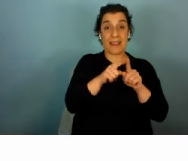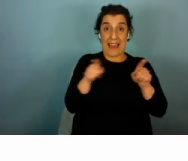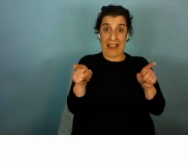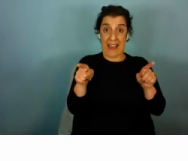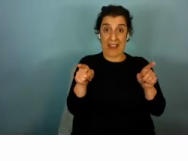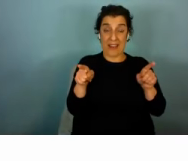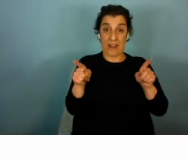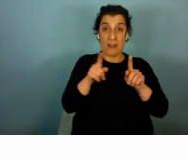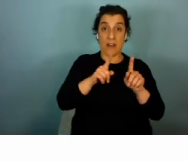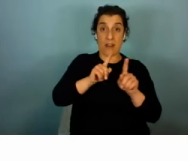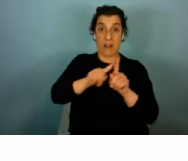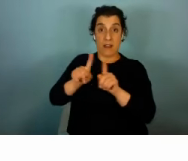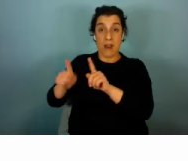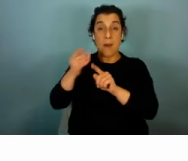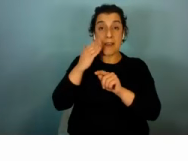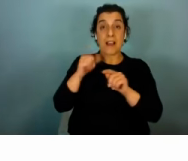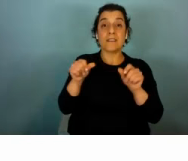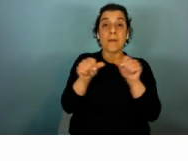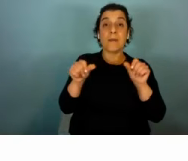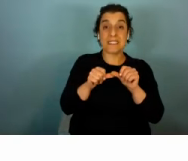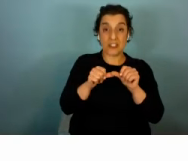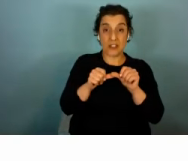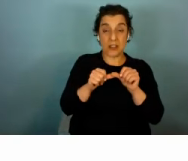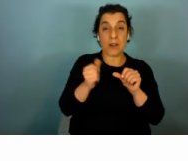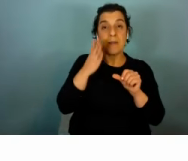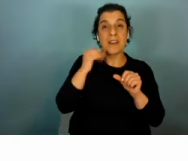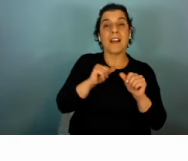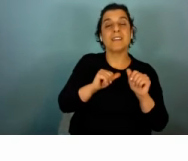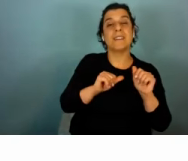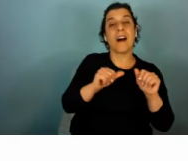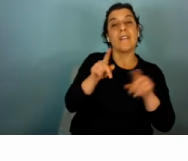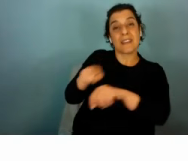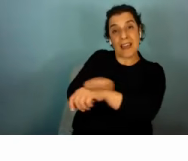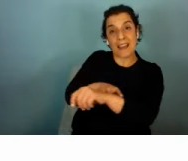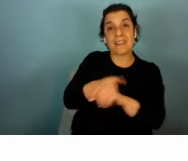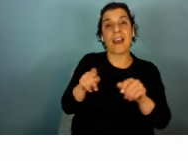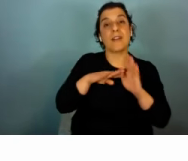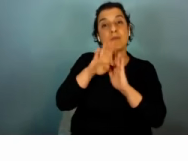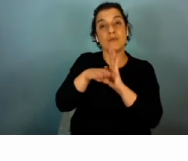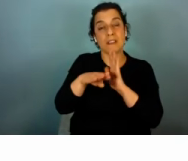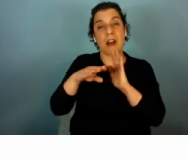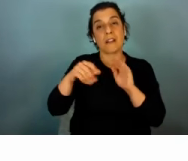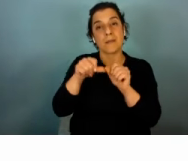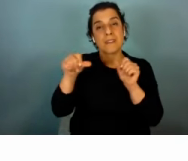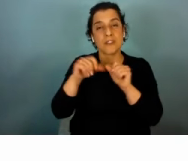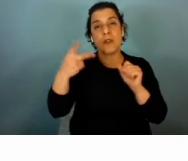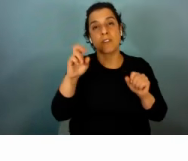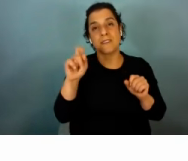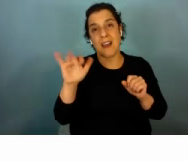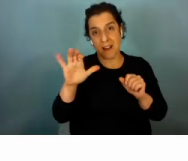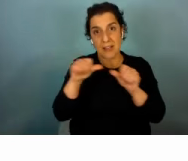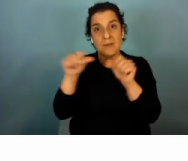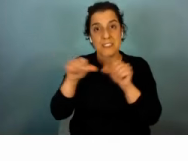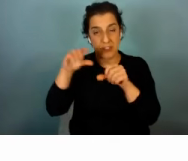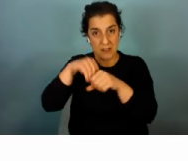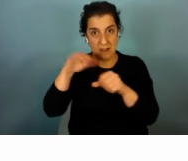based on previous work on length and prosodic position in ASL that showed that lexical signs lengthen